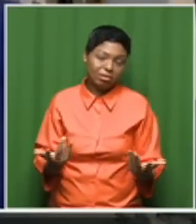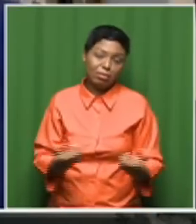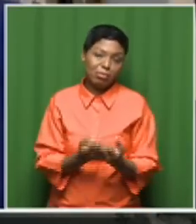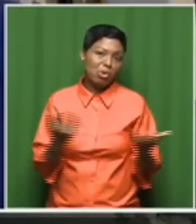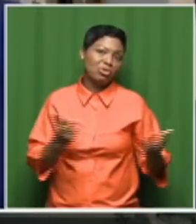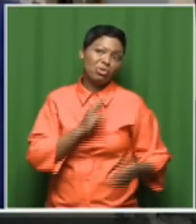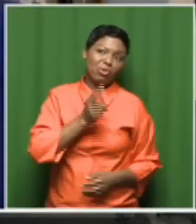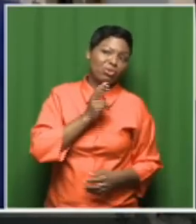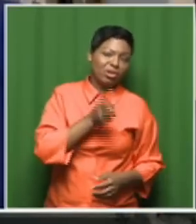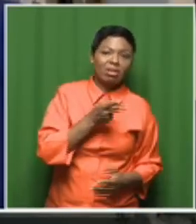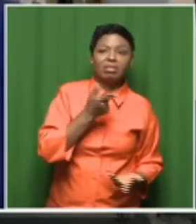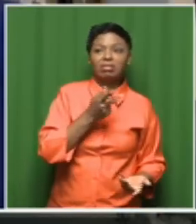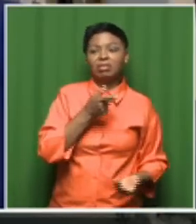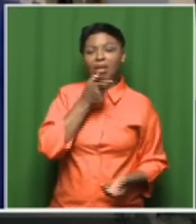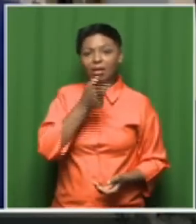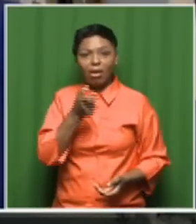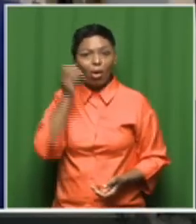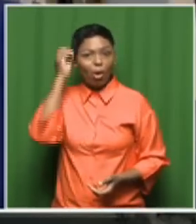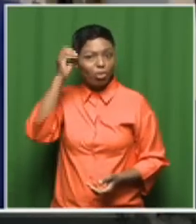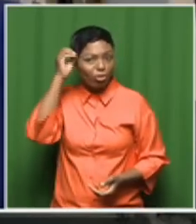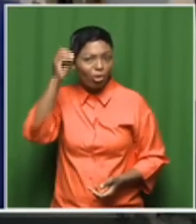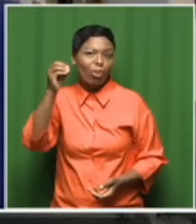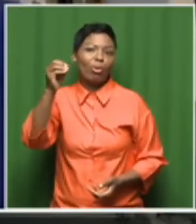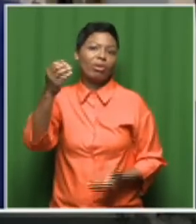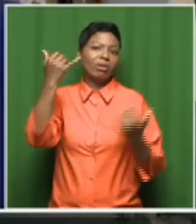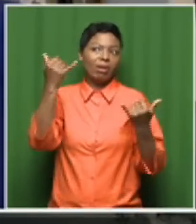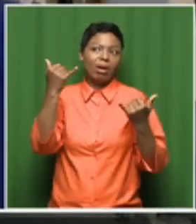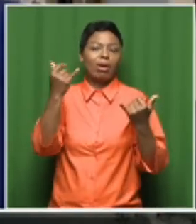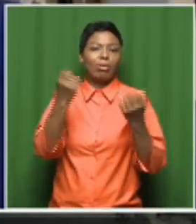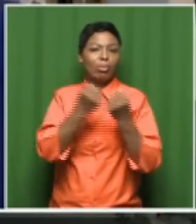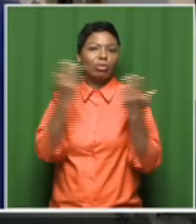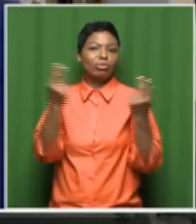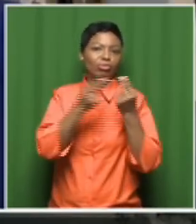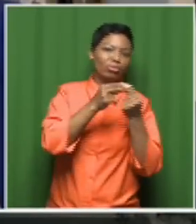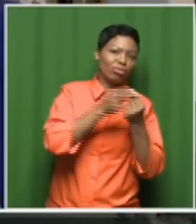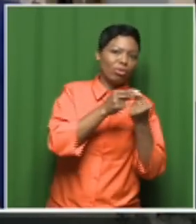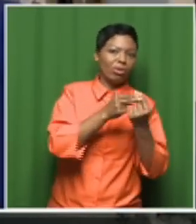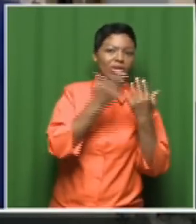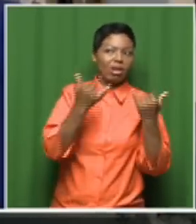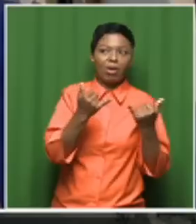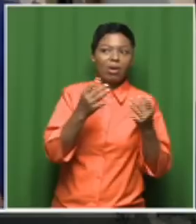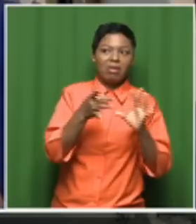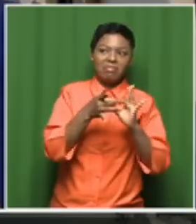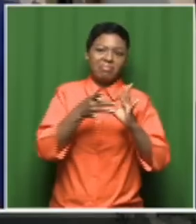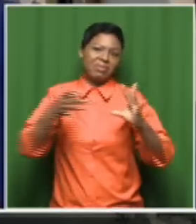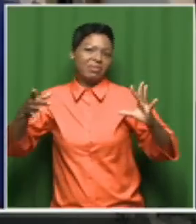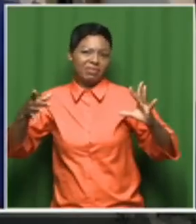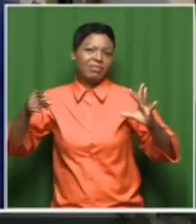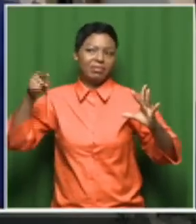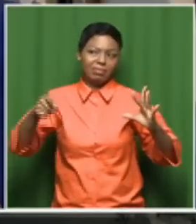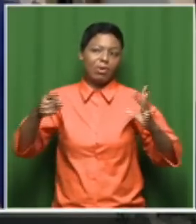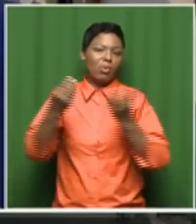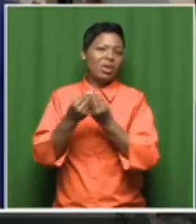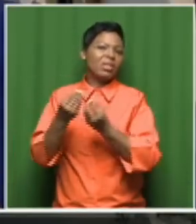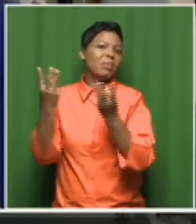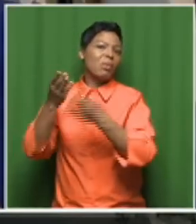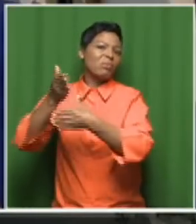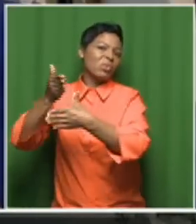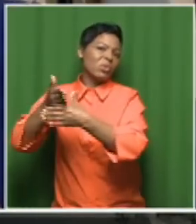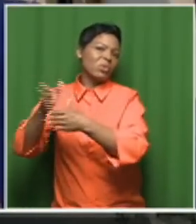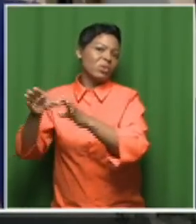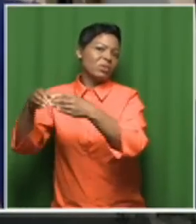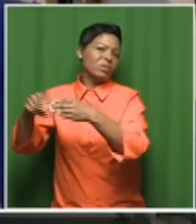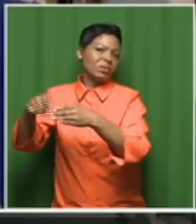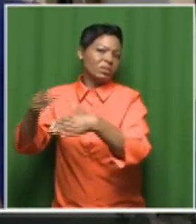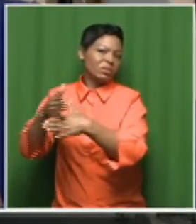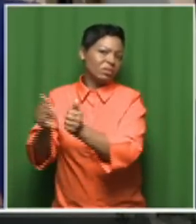that perhaps unions are completely out of touch with the workforce and what is actually needed. I'm reading a wonderful, it's a